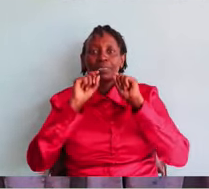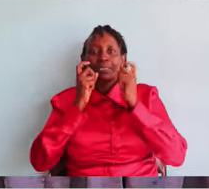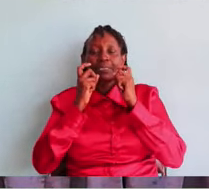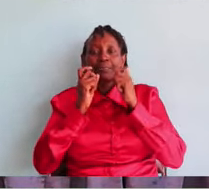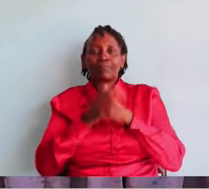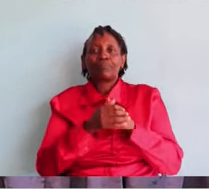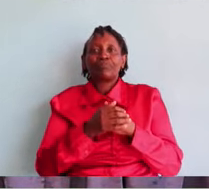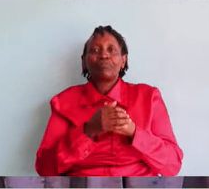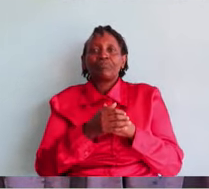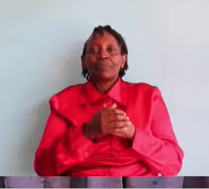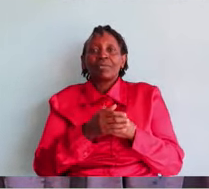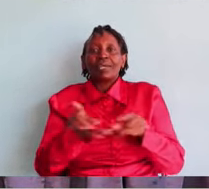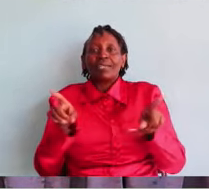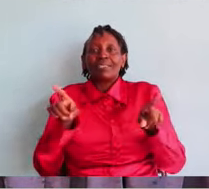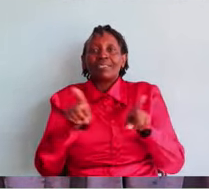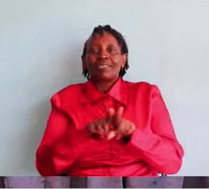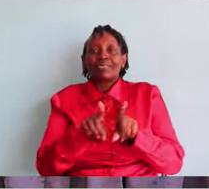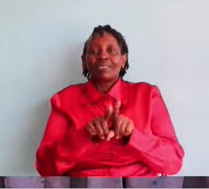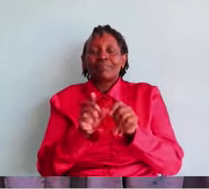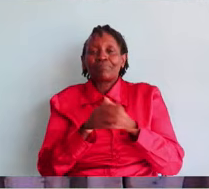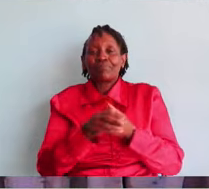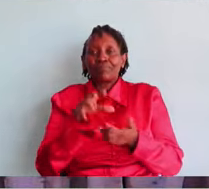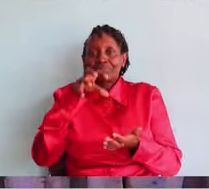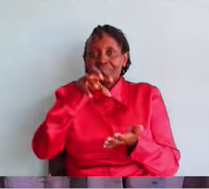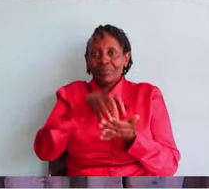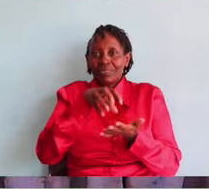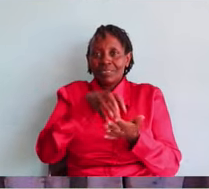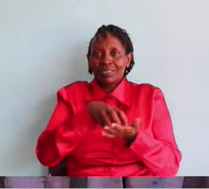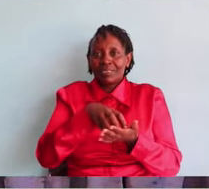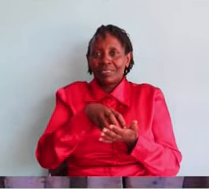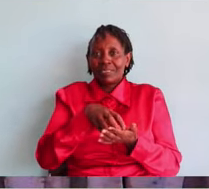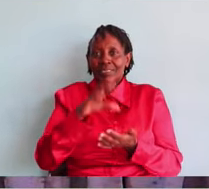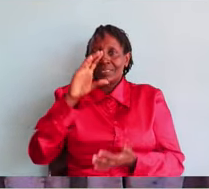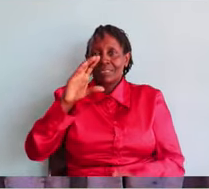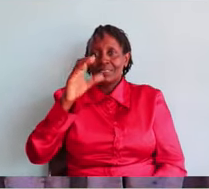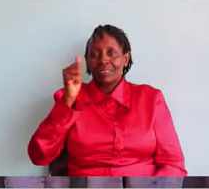And also in the case of Cain and Abel,